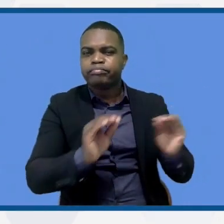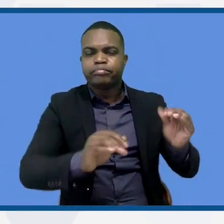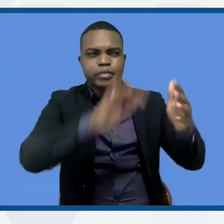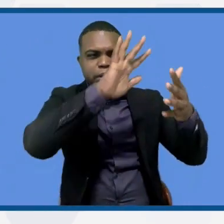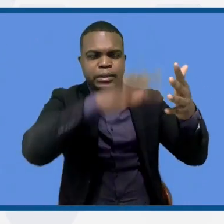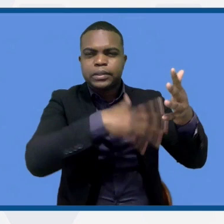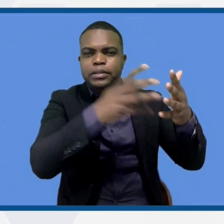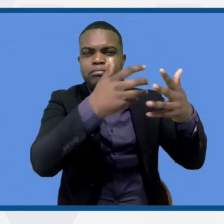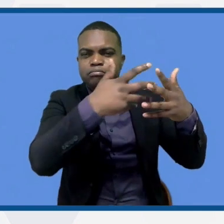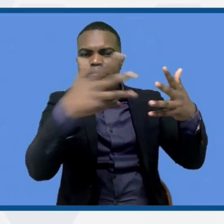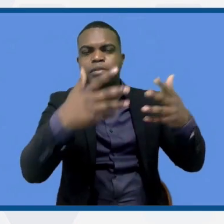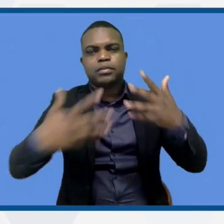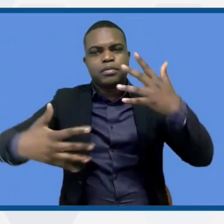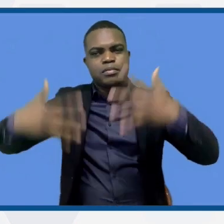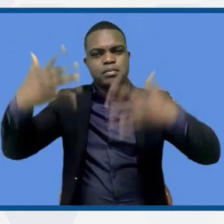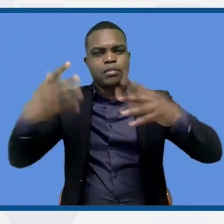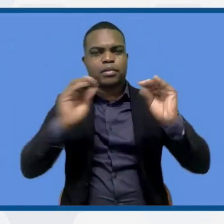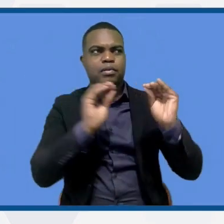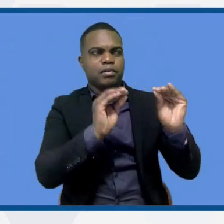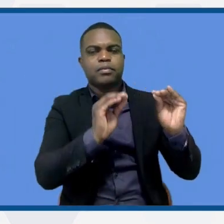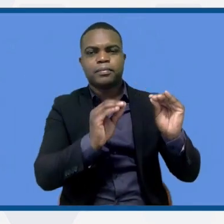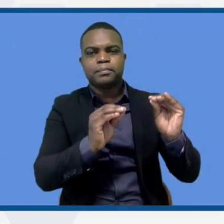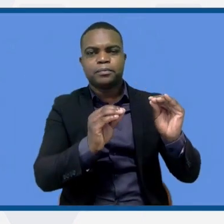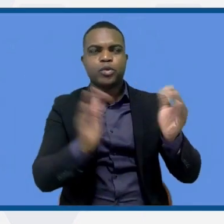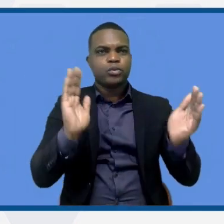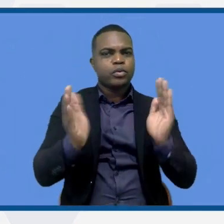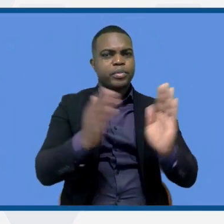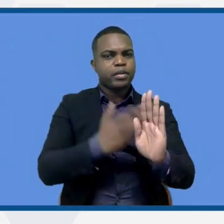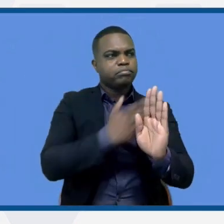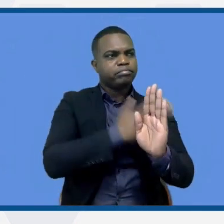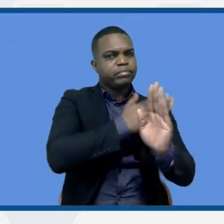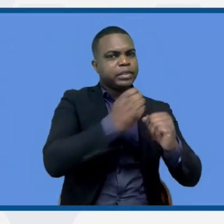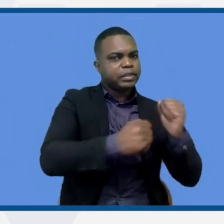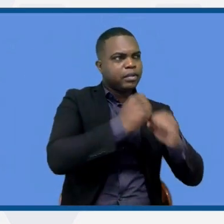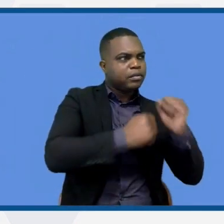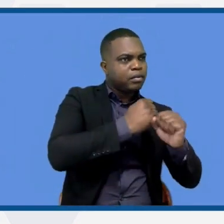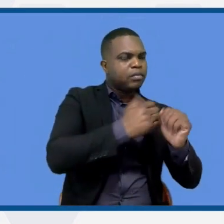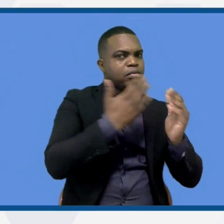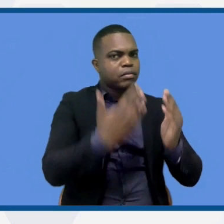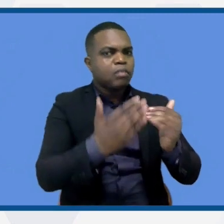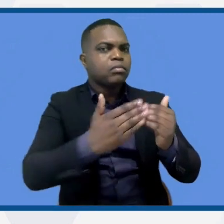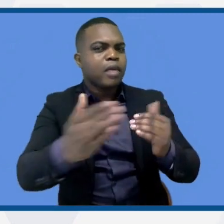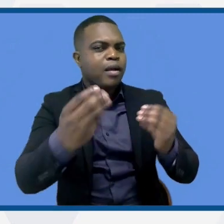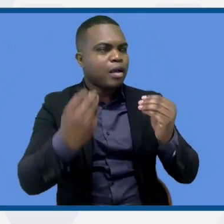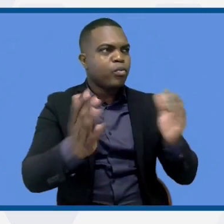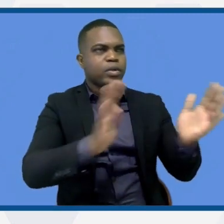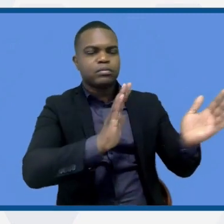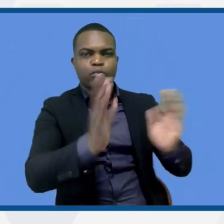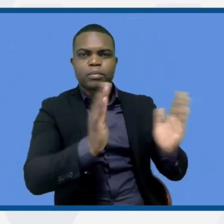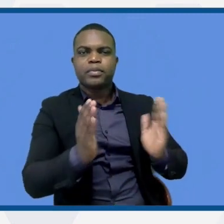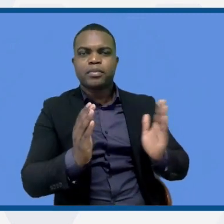with several archetypes the different components of architecture, meaning the infrastructure is divided